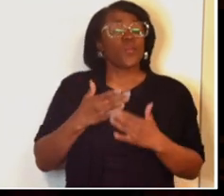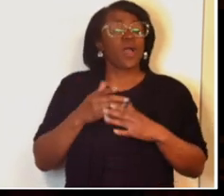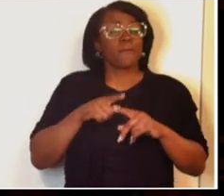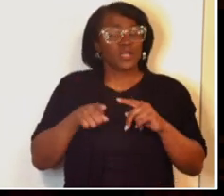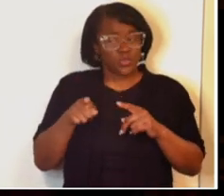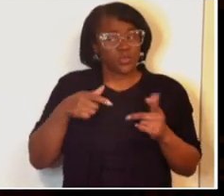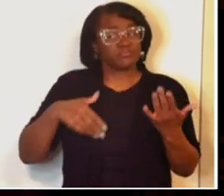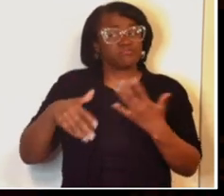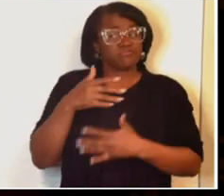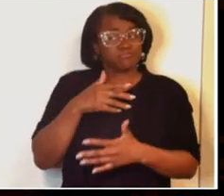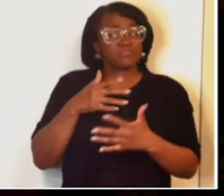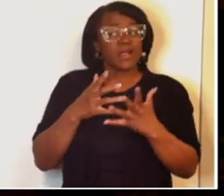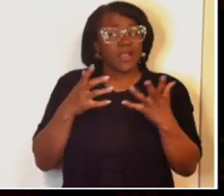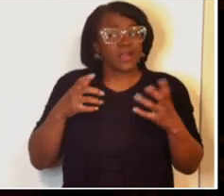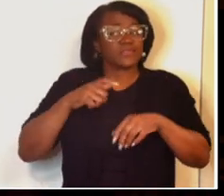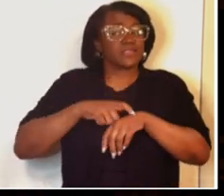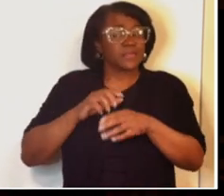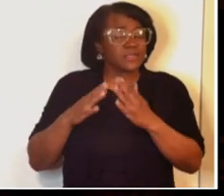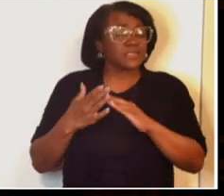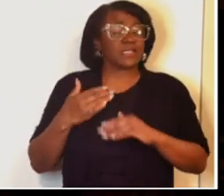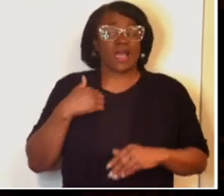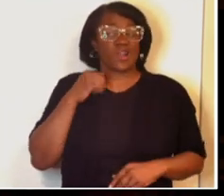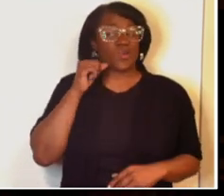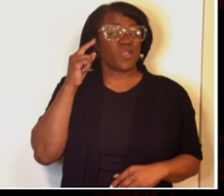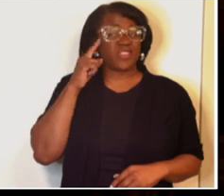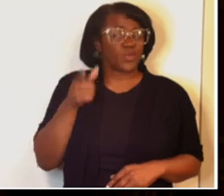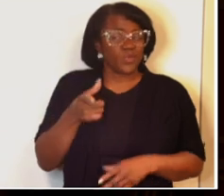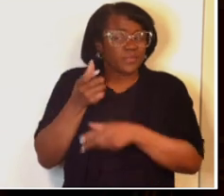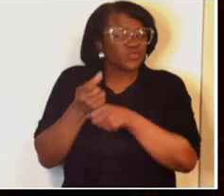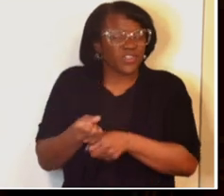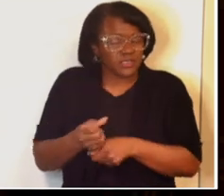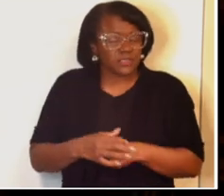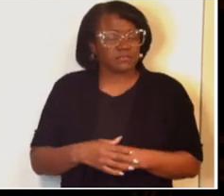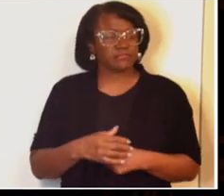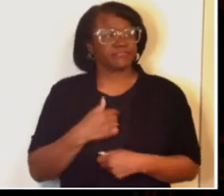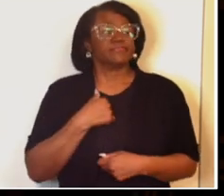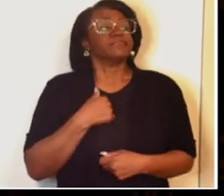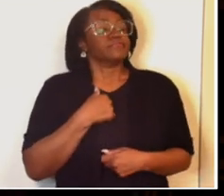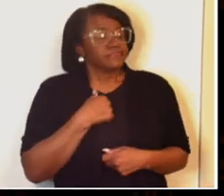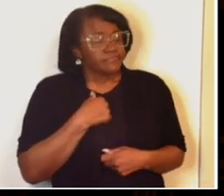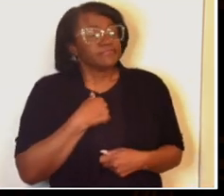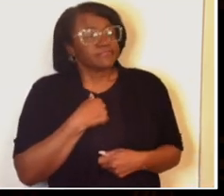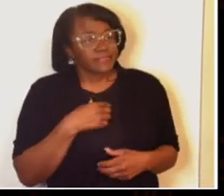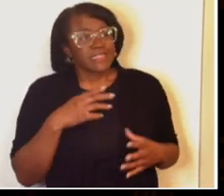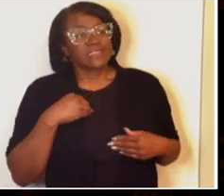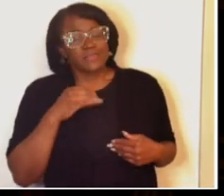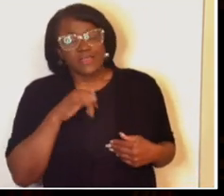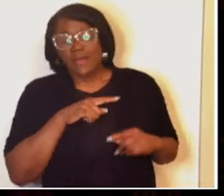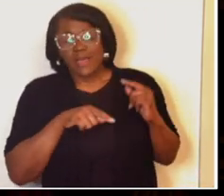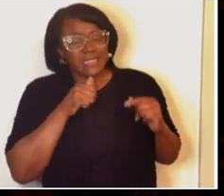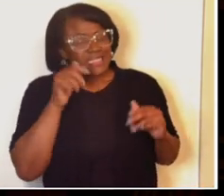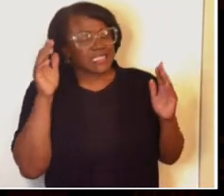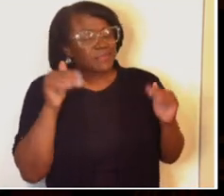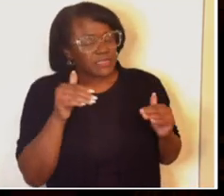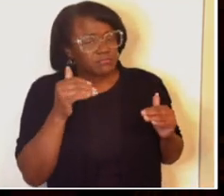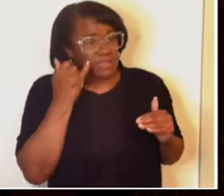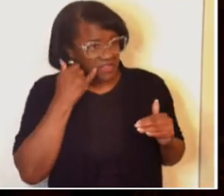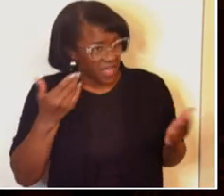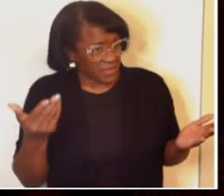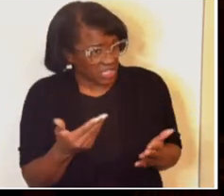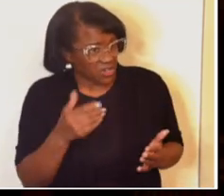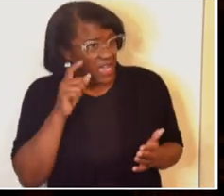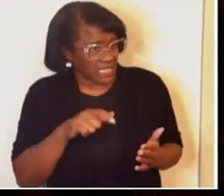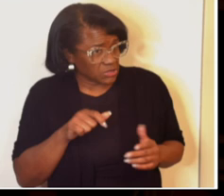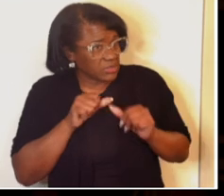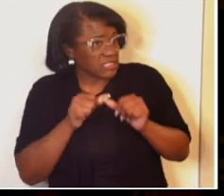city, and I don't think you can be trusted." I deserve that, but I didn't expect it. "If I'm going to be here, I need to keep meditating with your